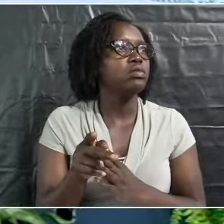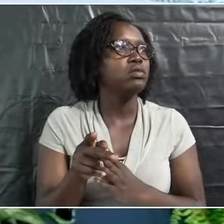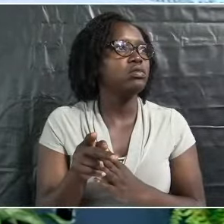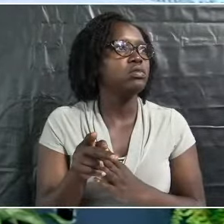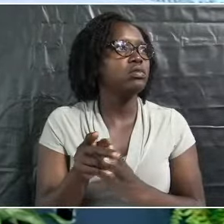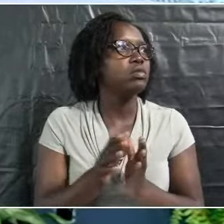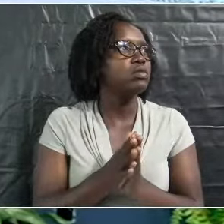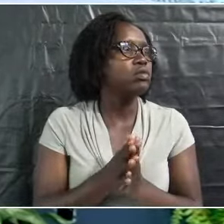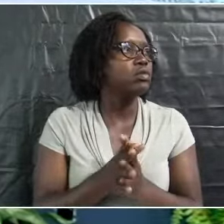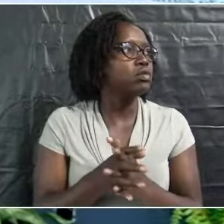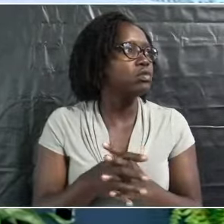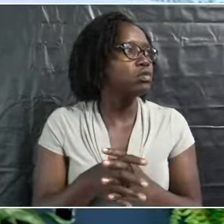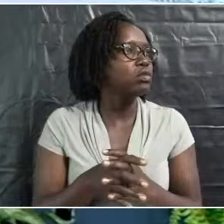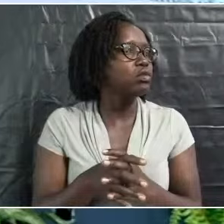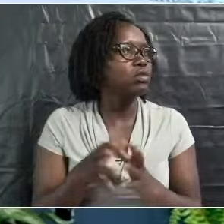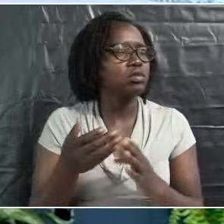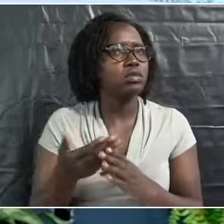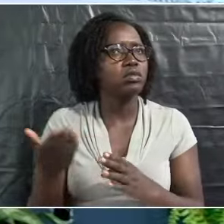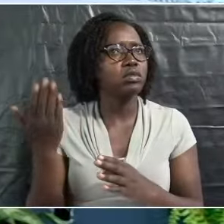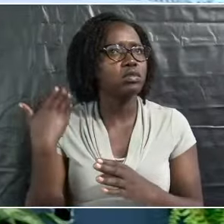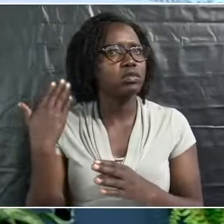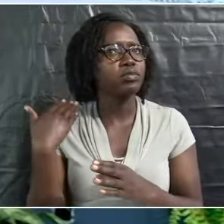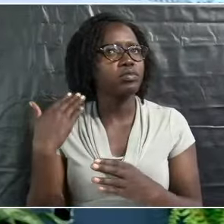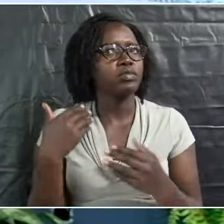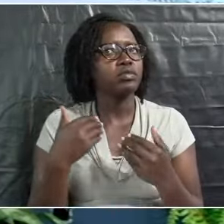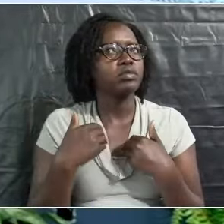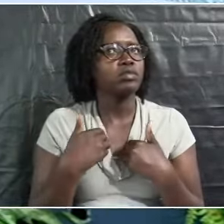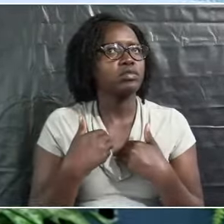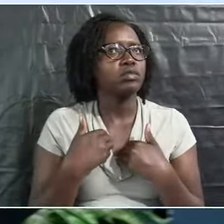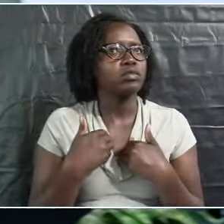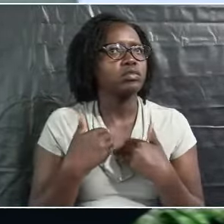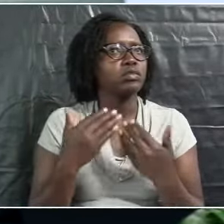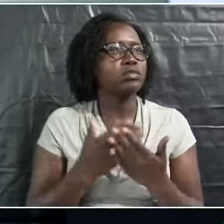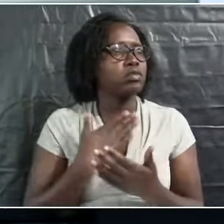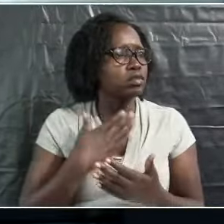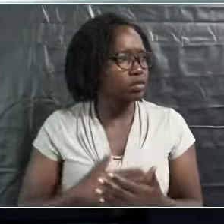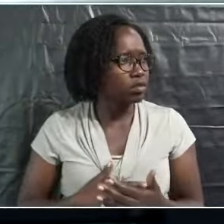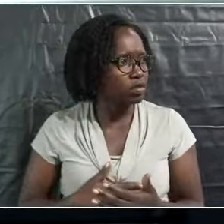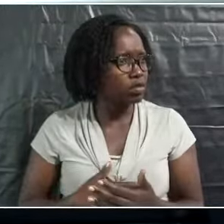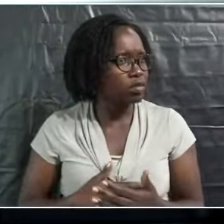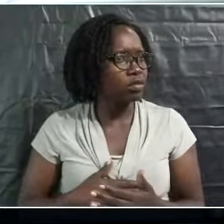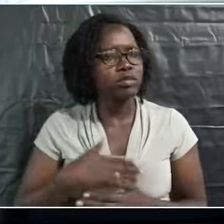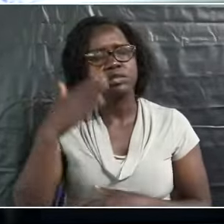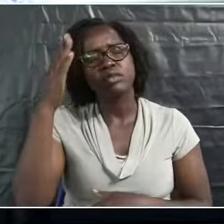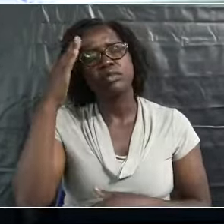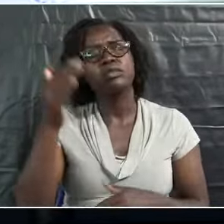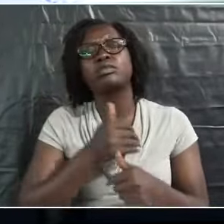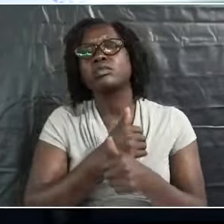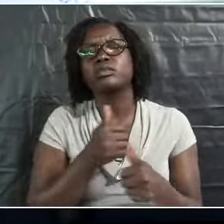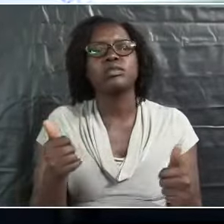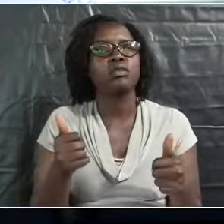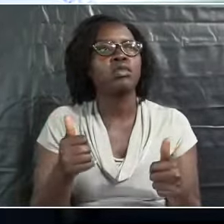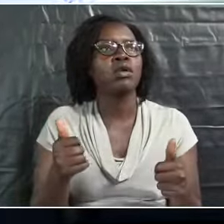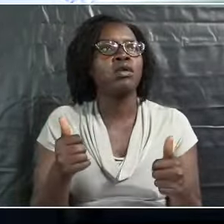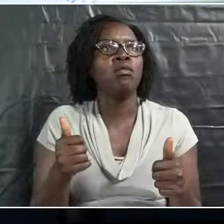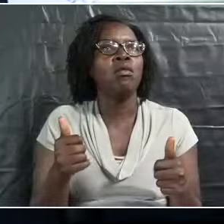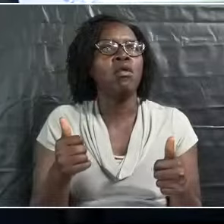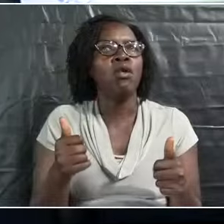eternity. I used to have somebody I knew very well